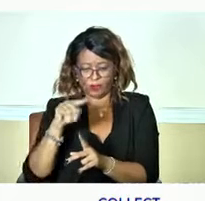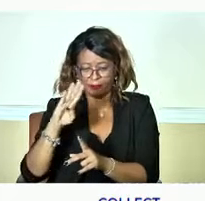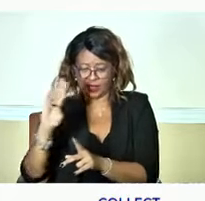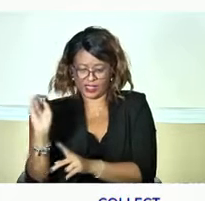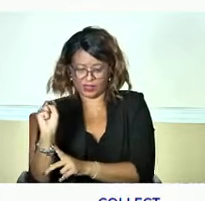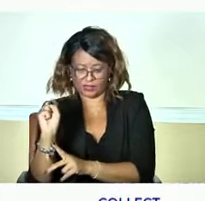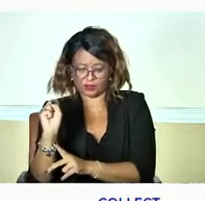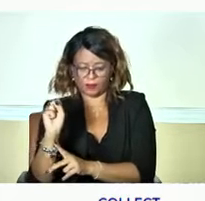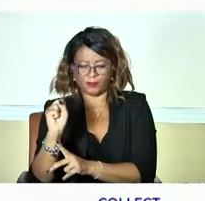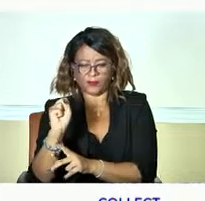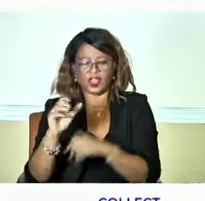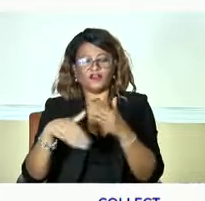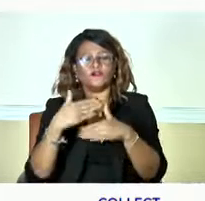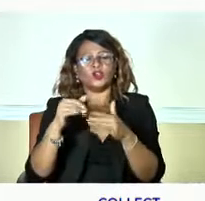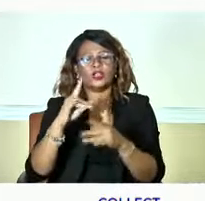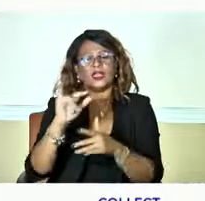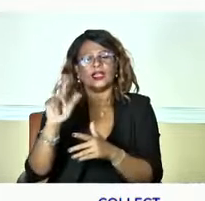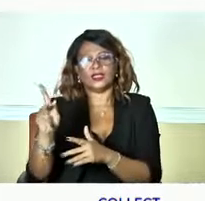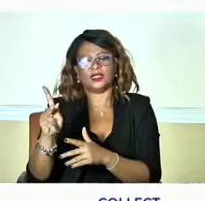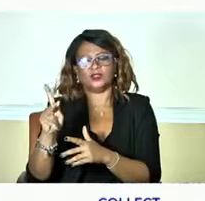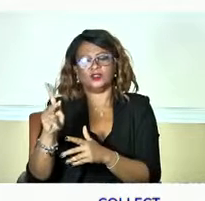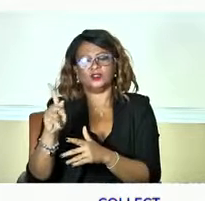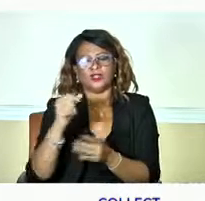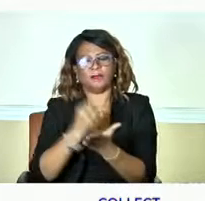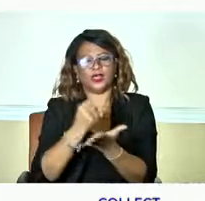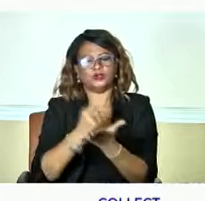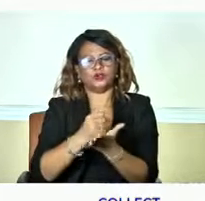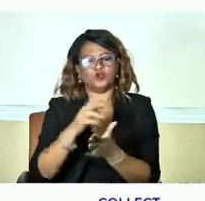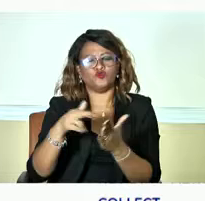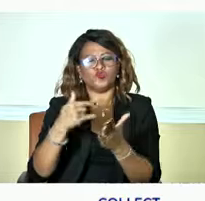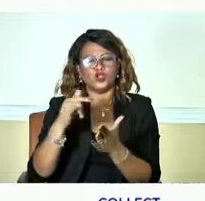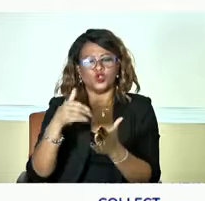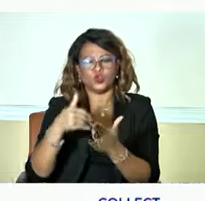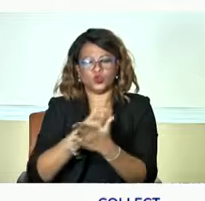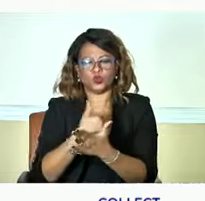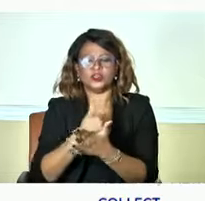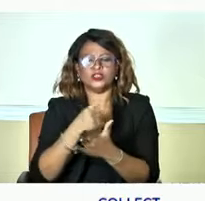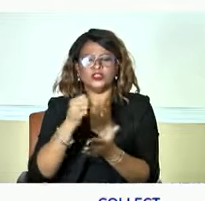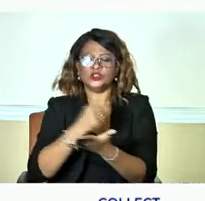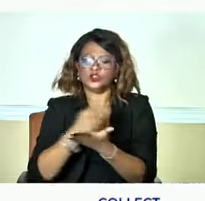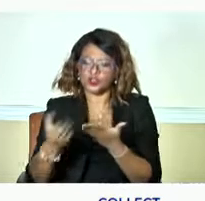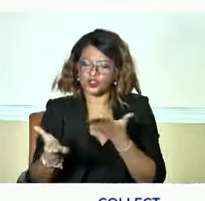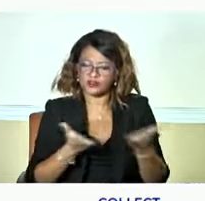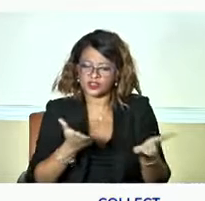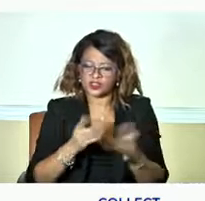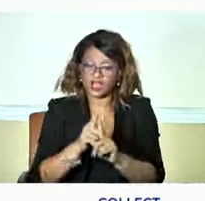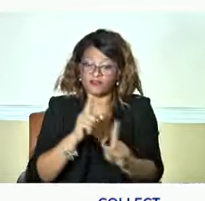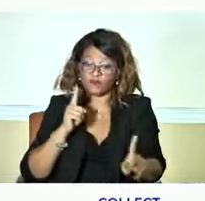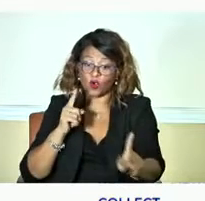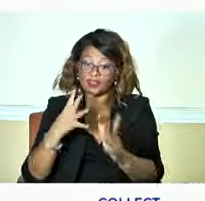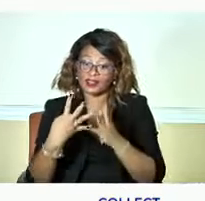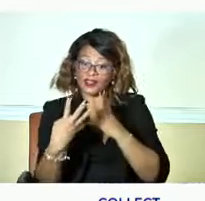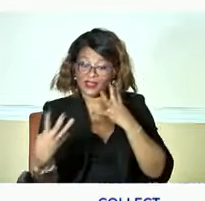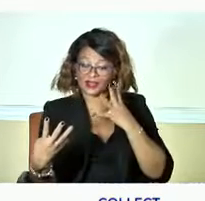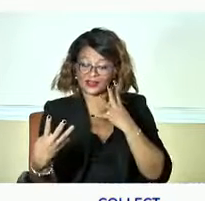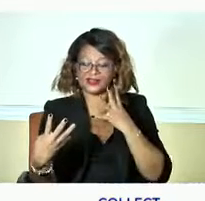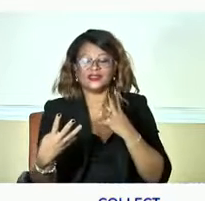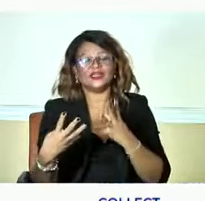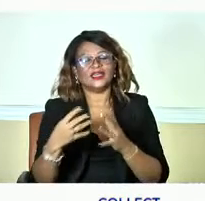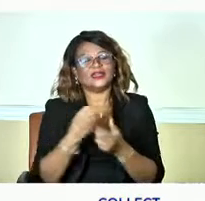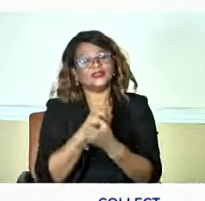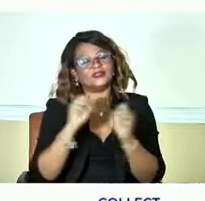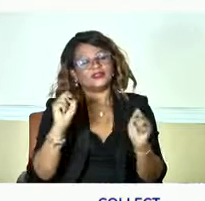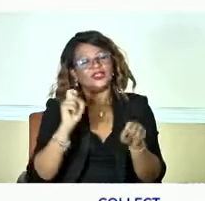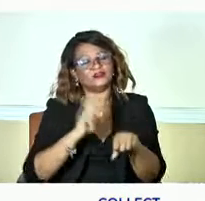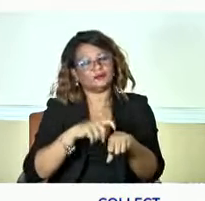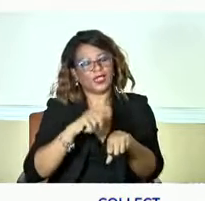mofa.gov.bs and follow the link to the passport renewal service. Avoid the line and save some